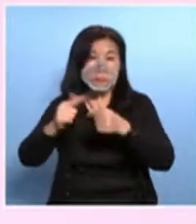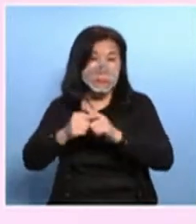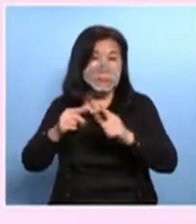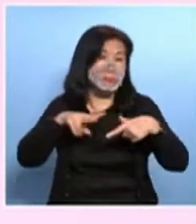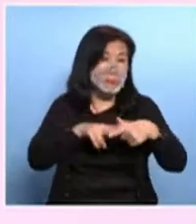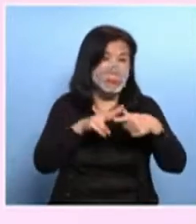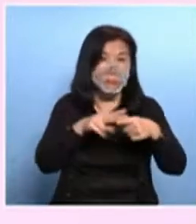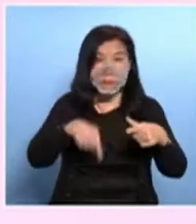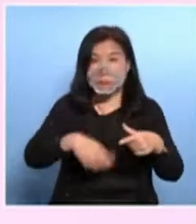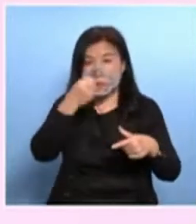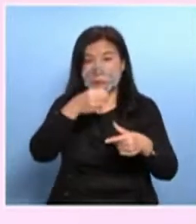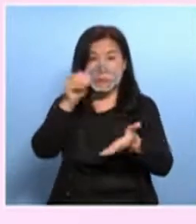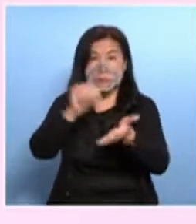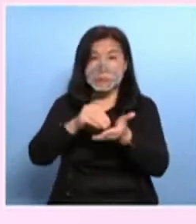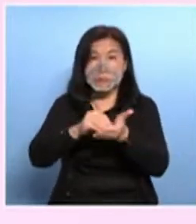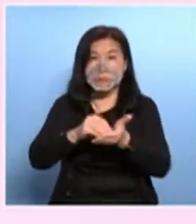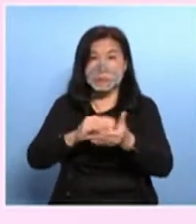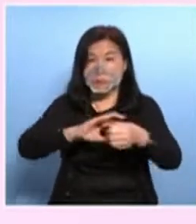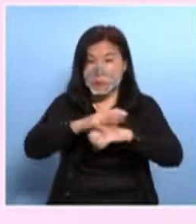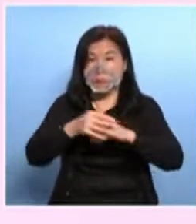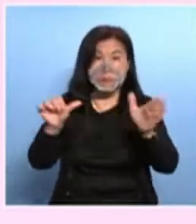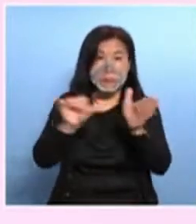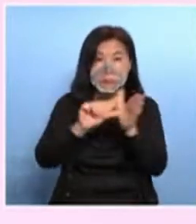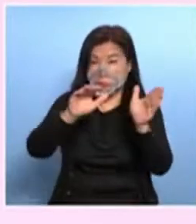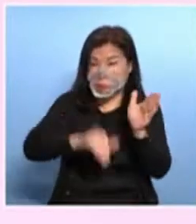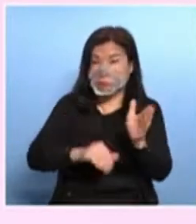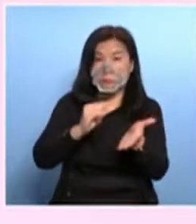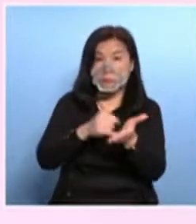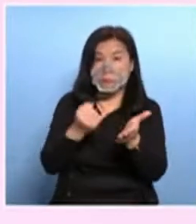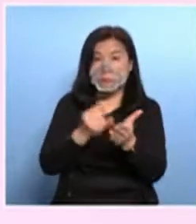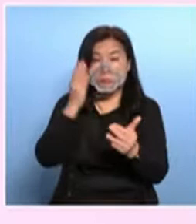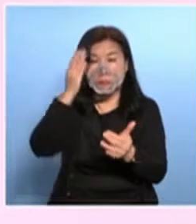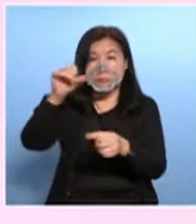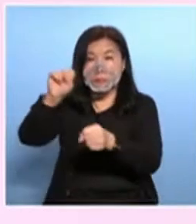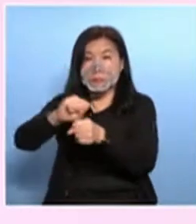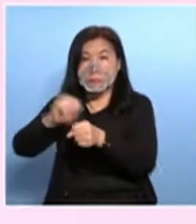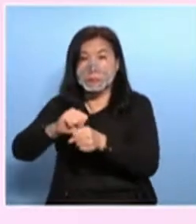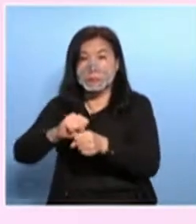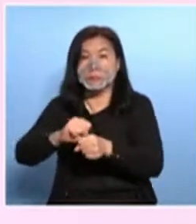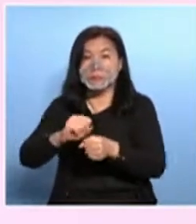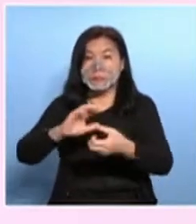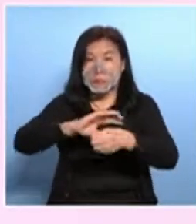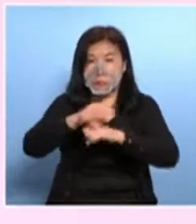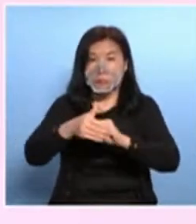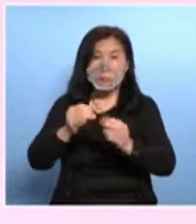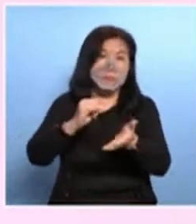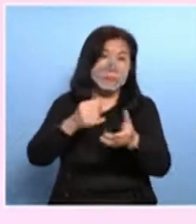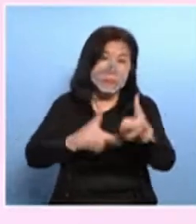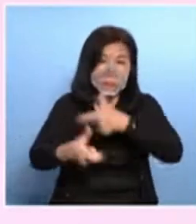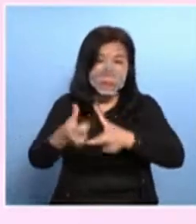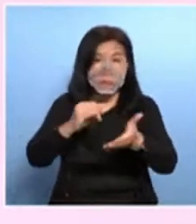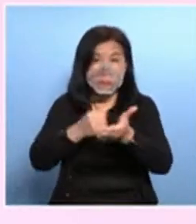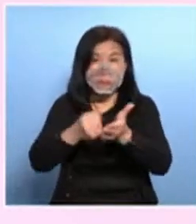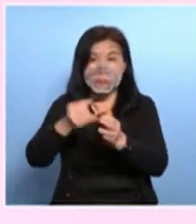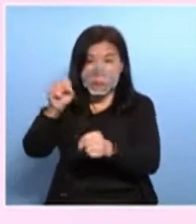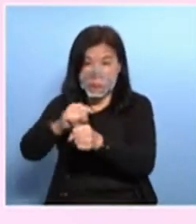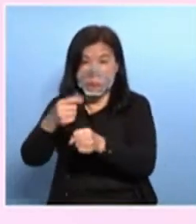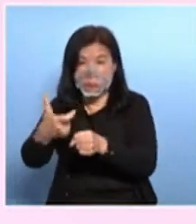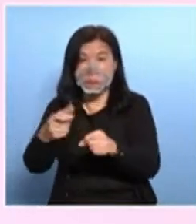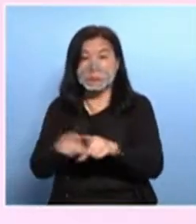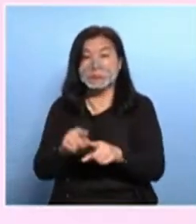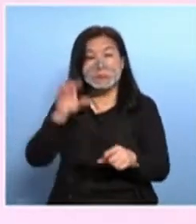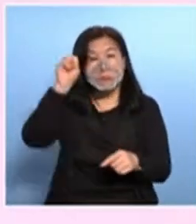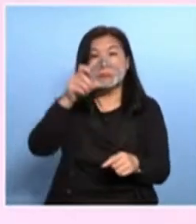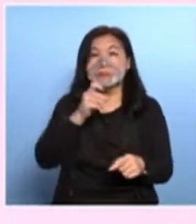reform proposals drawn up by the Organization for Economic Cooperation and Development, or OECD, the introduction of a global minimum